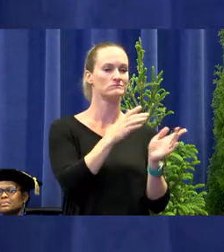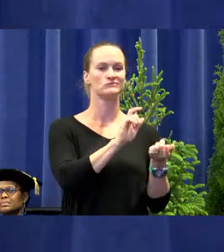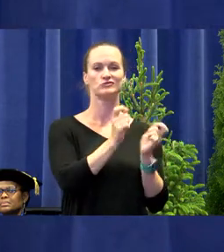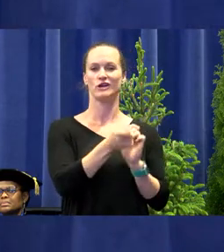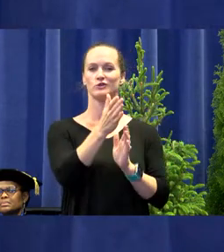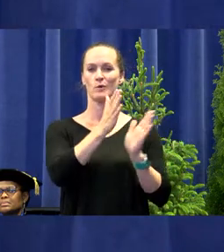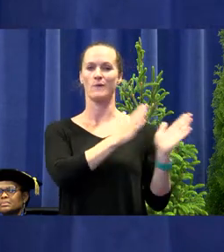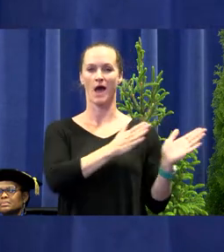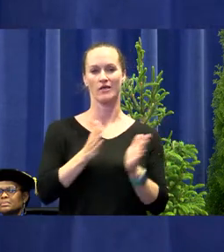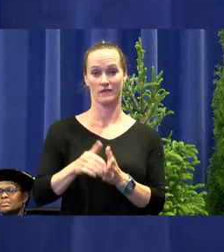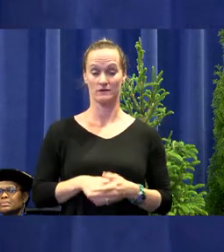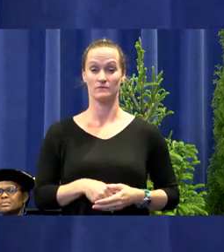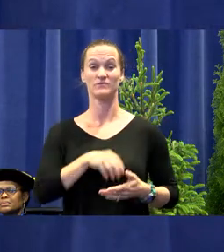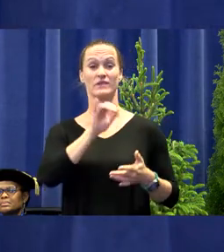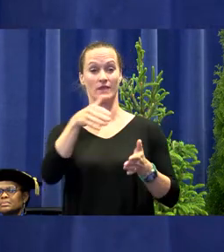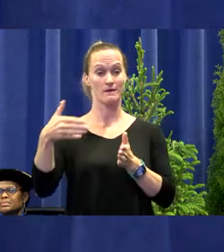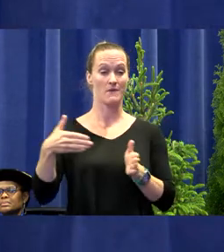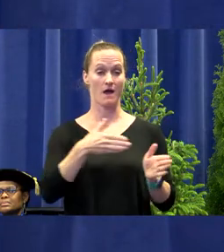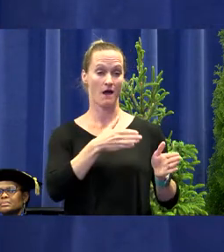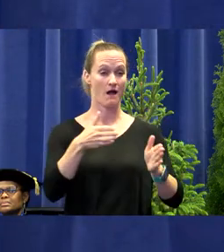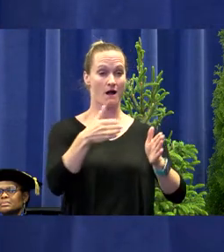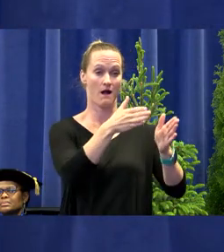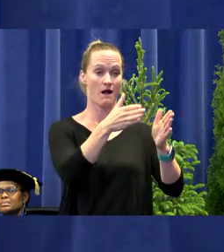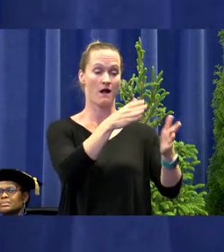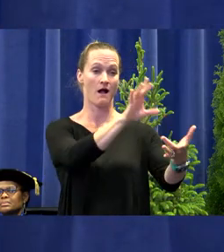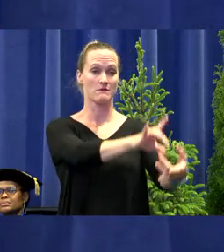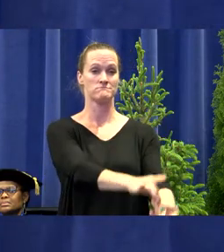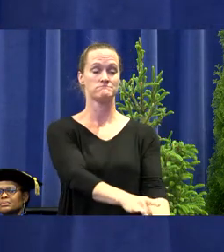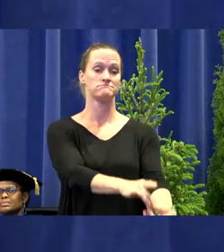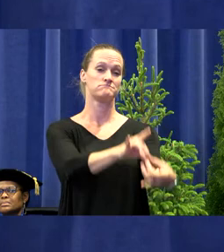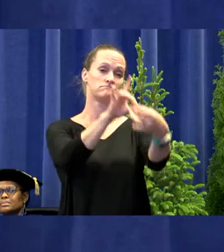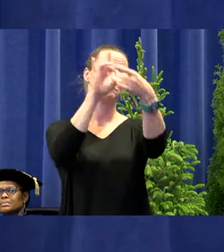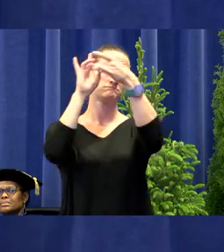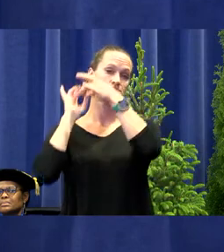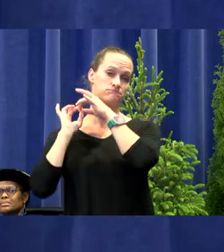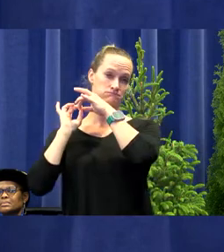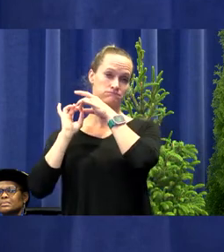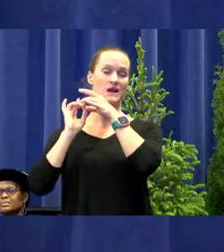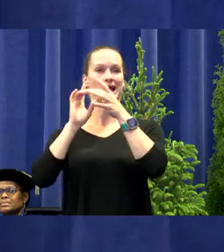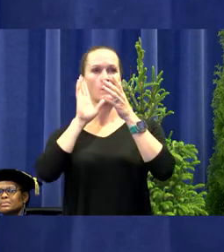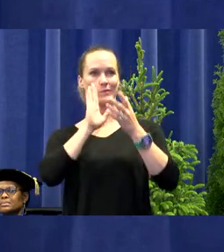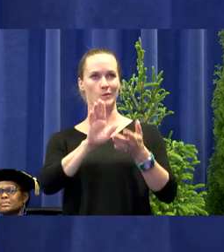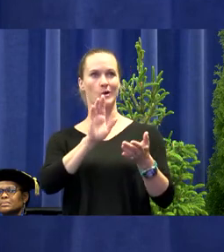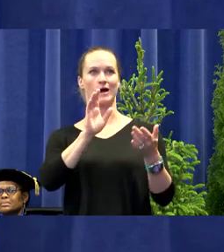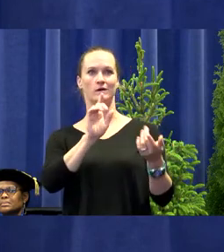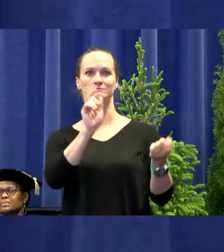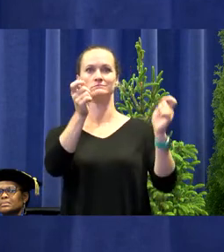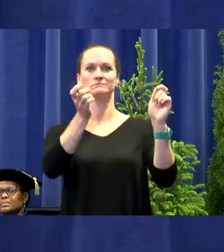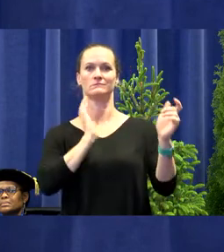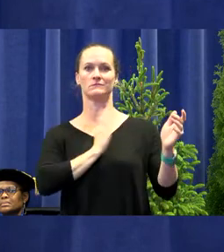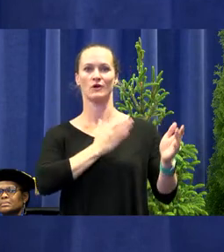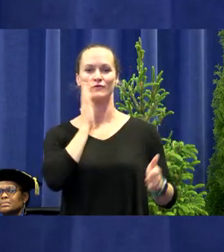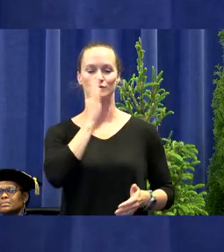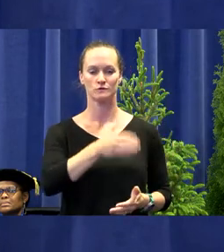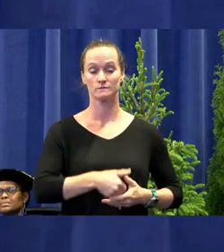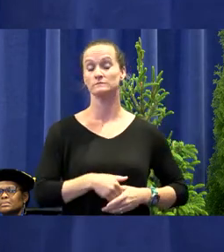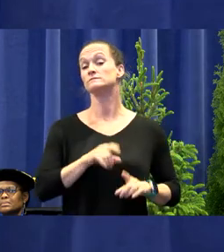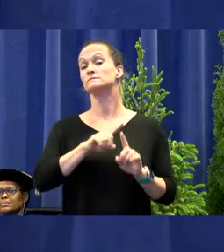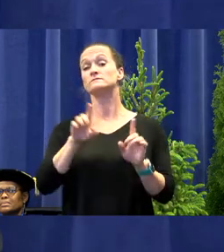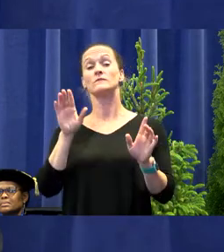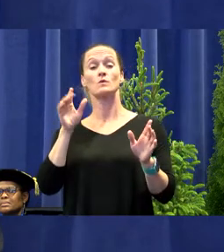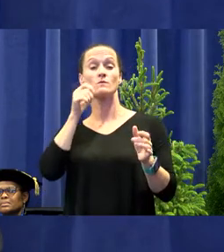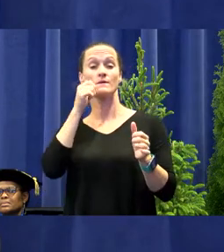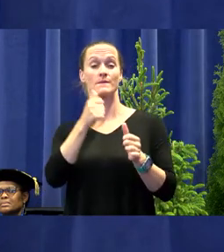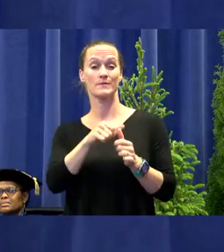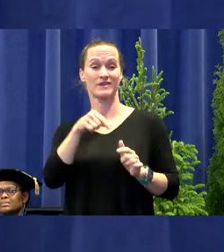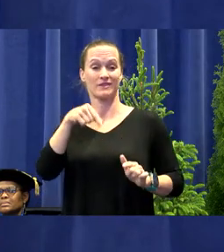link our past to our present and ultimately shape our futures. But I also want to remind you that these choices are usually